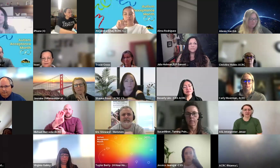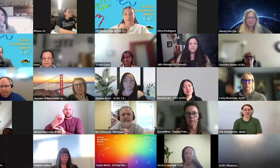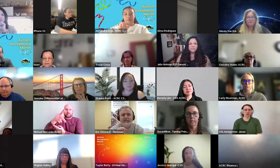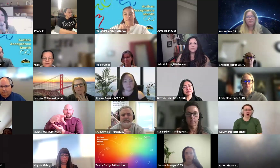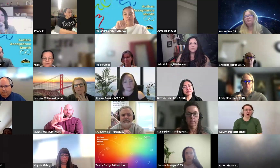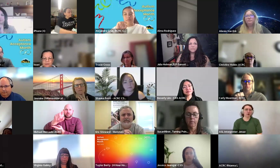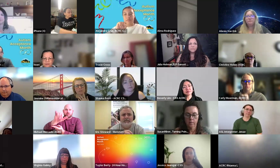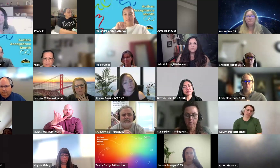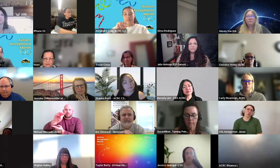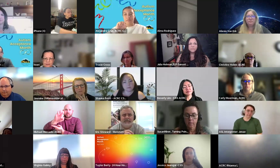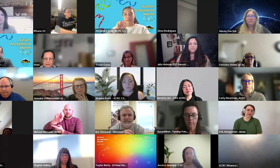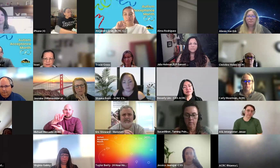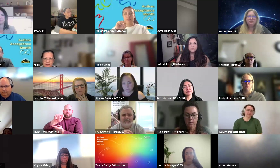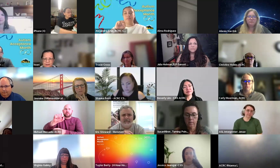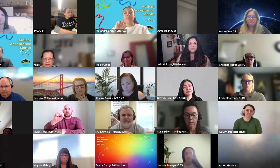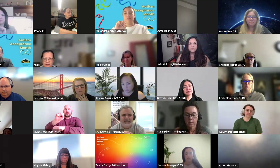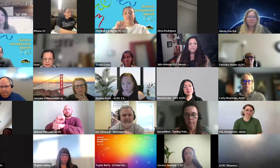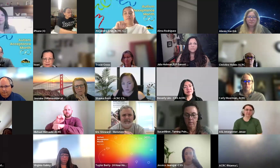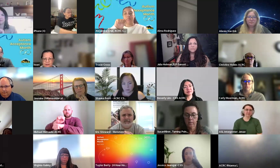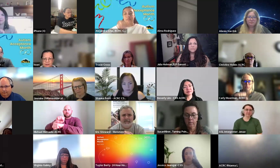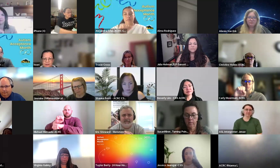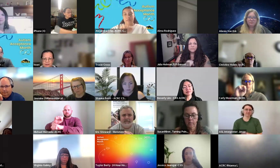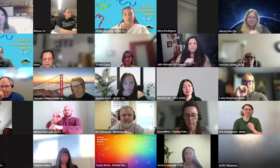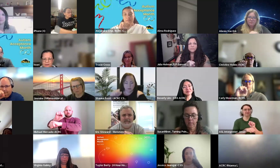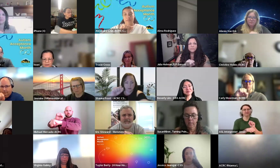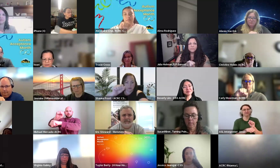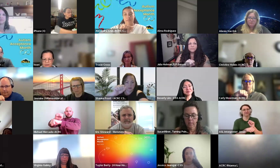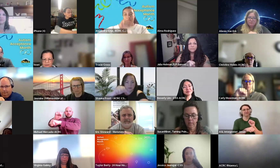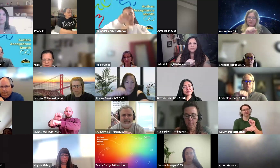Next is going to be job or employment.